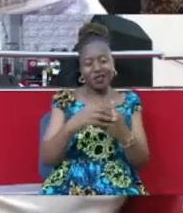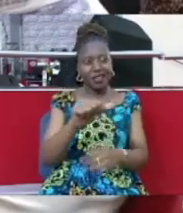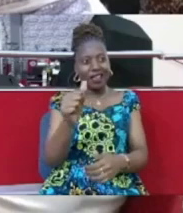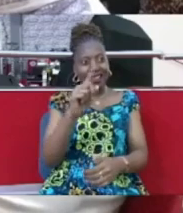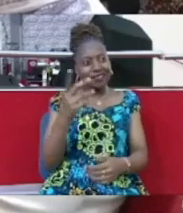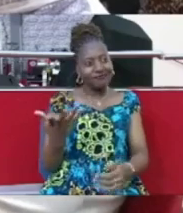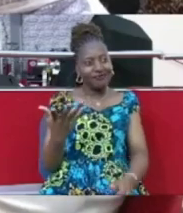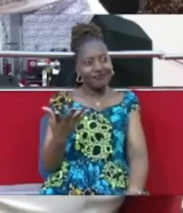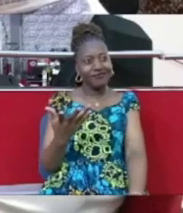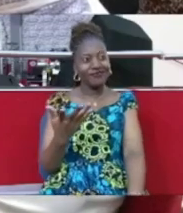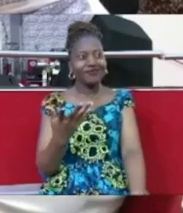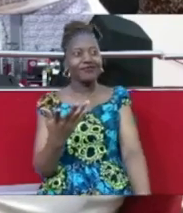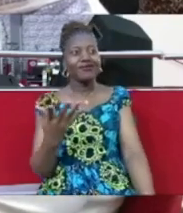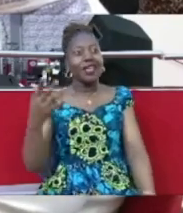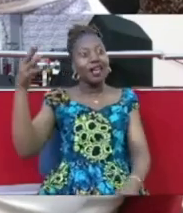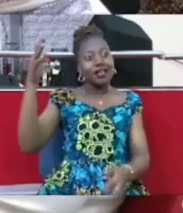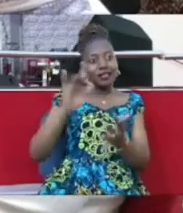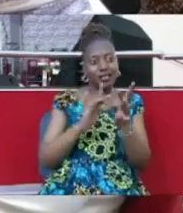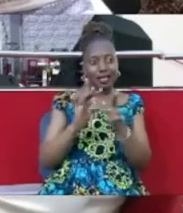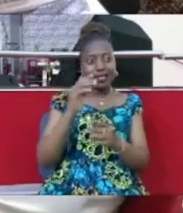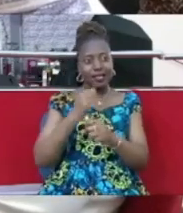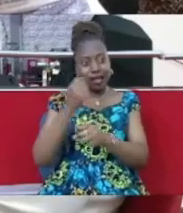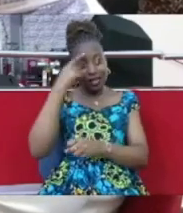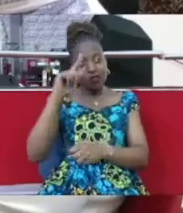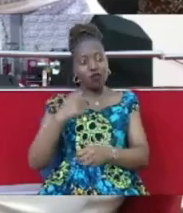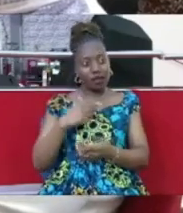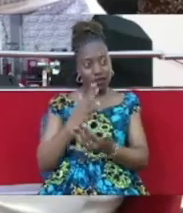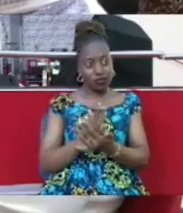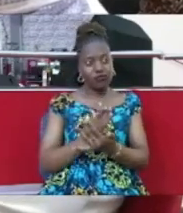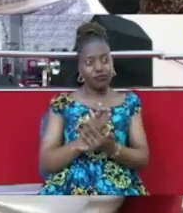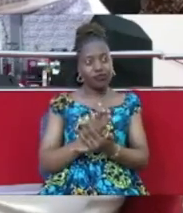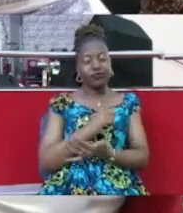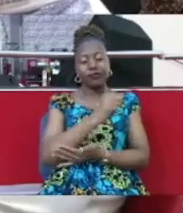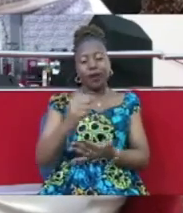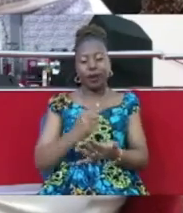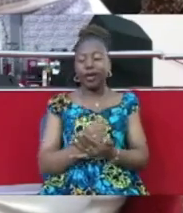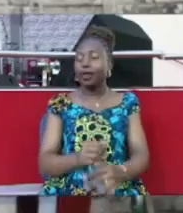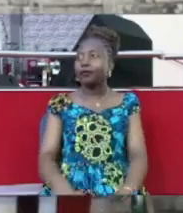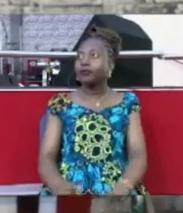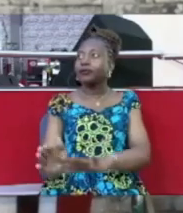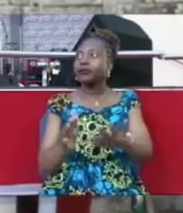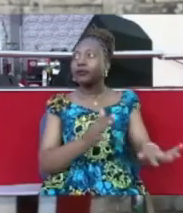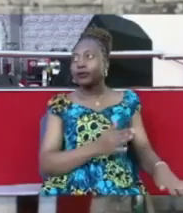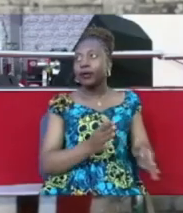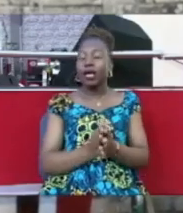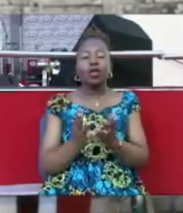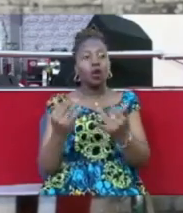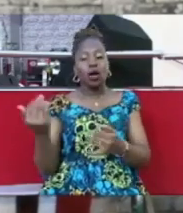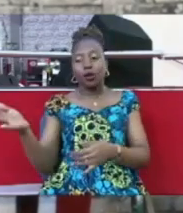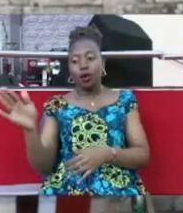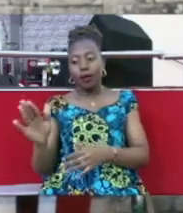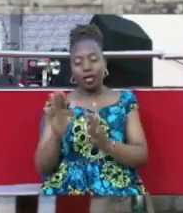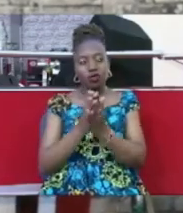Lord. Amen. Amenitendea. Hallelujah. He has done it for me. Amen. Amen. I want us to look back to the book of John